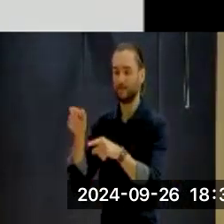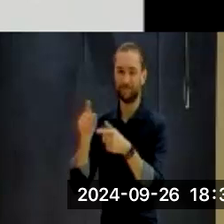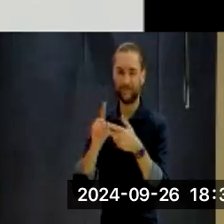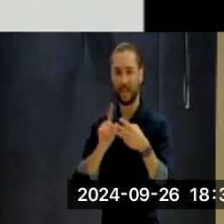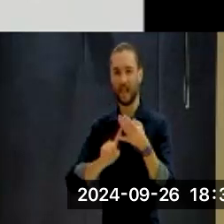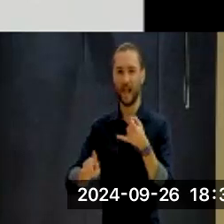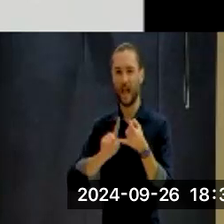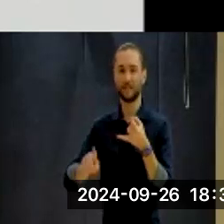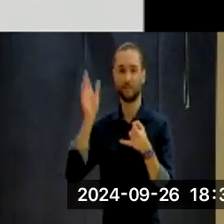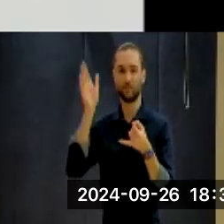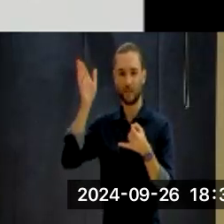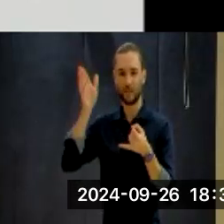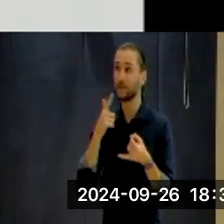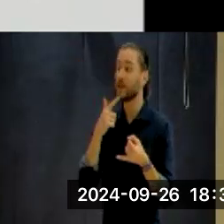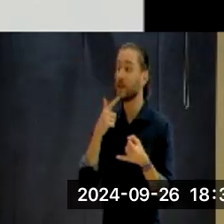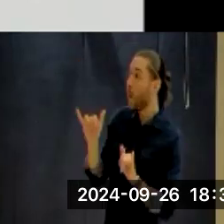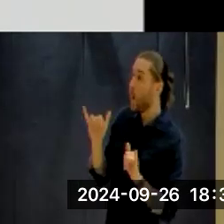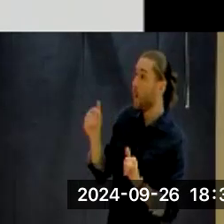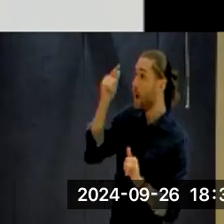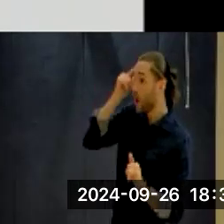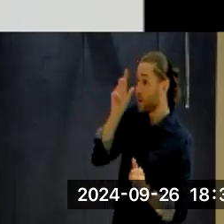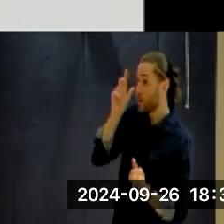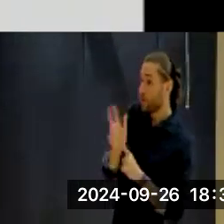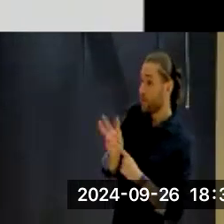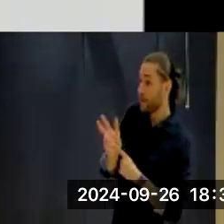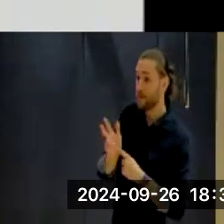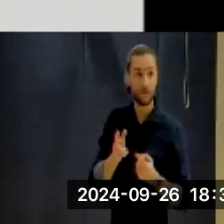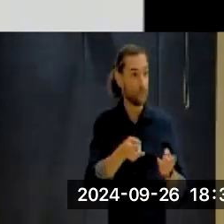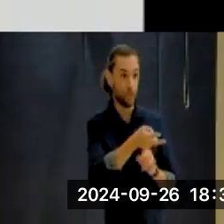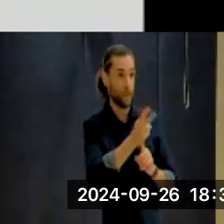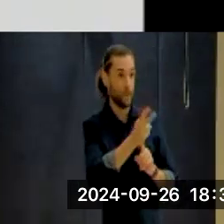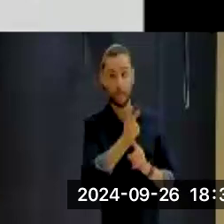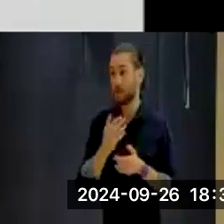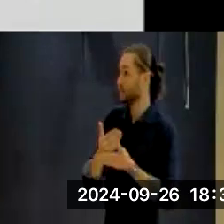Oh, I'm so sorry. Yeah, we're doing 2 minutes. I think.